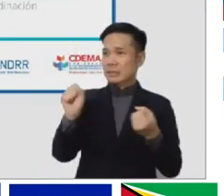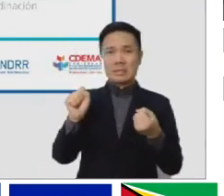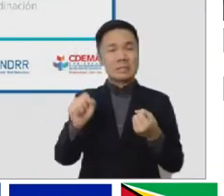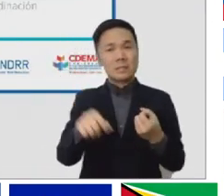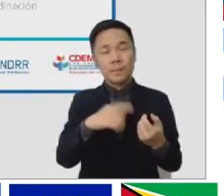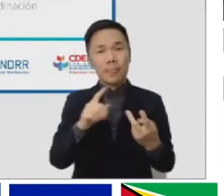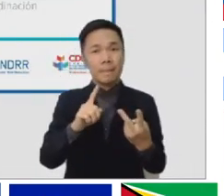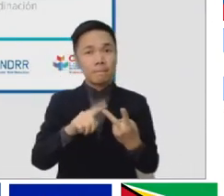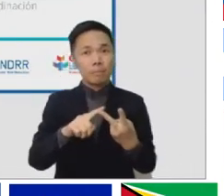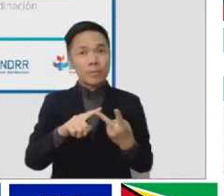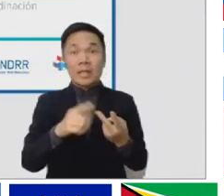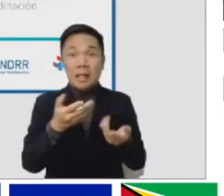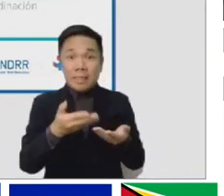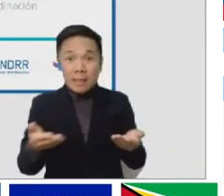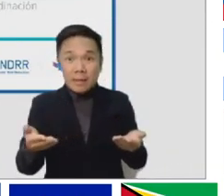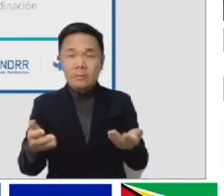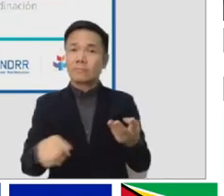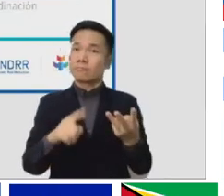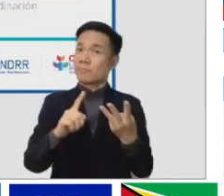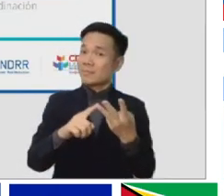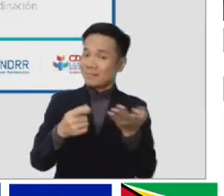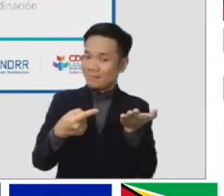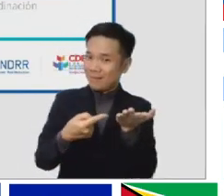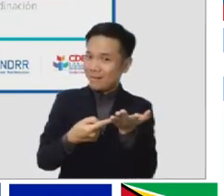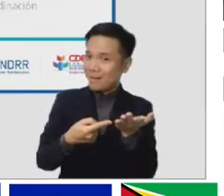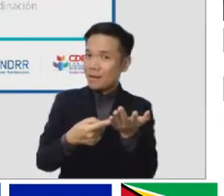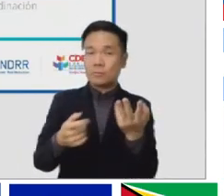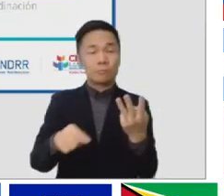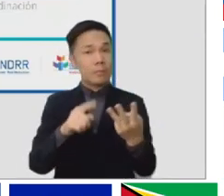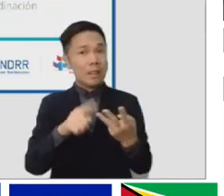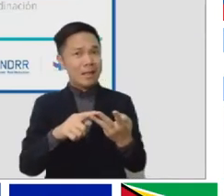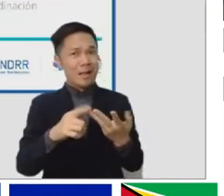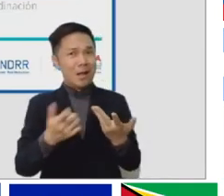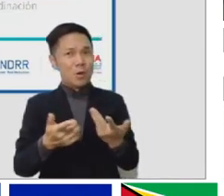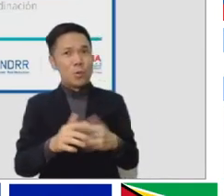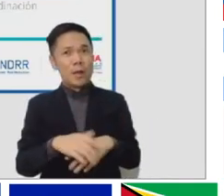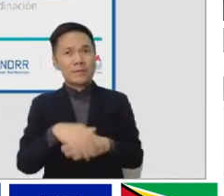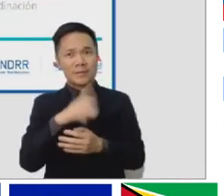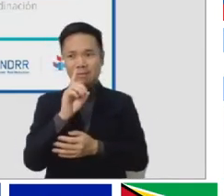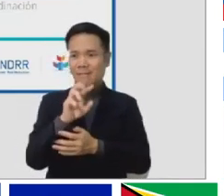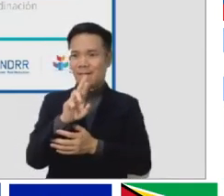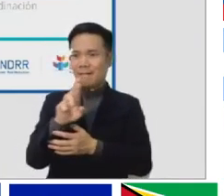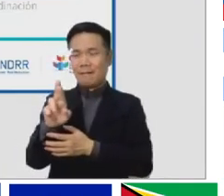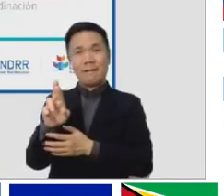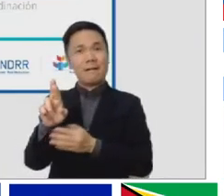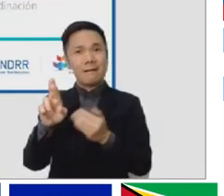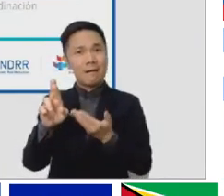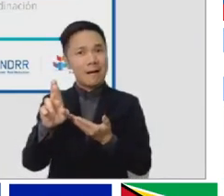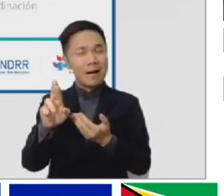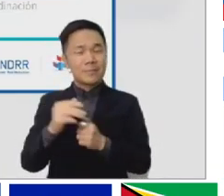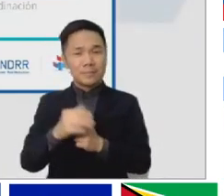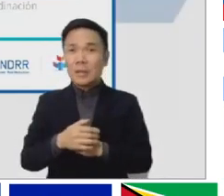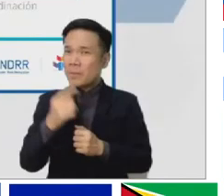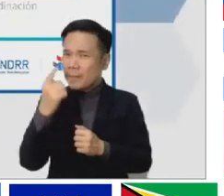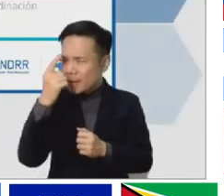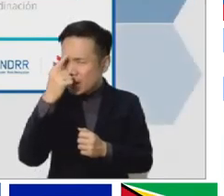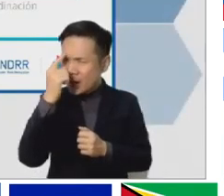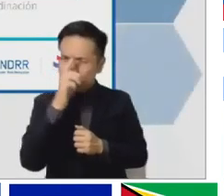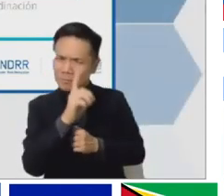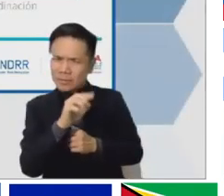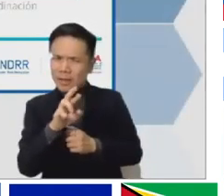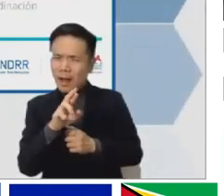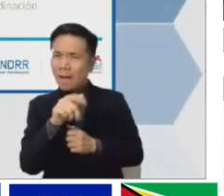financial resources, in the risk management system. Specifically, we need to respond to all of these